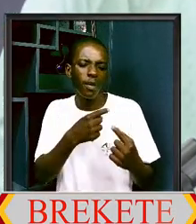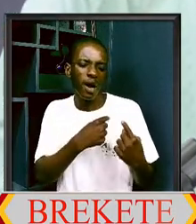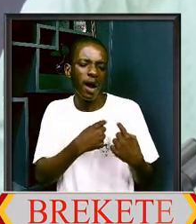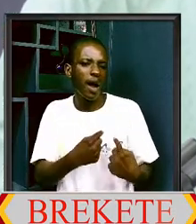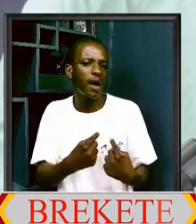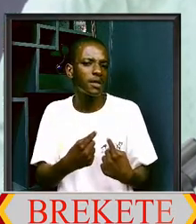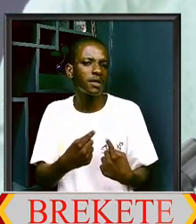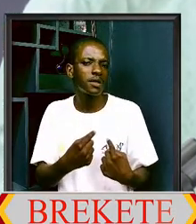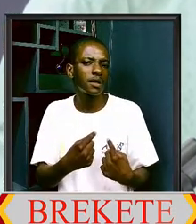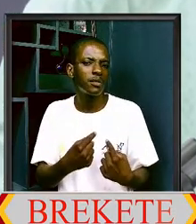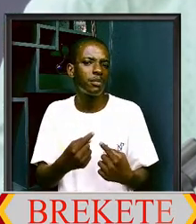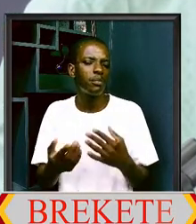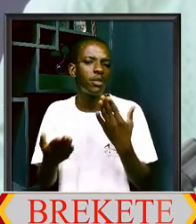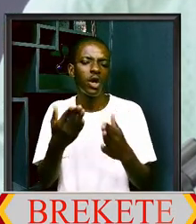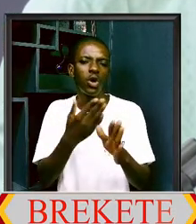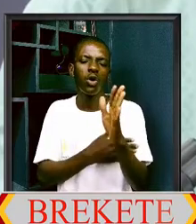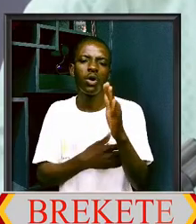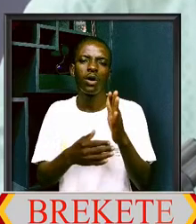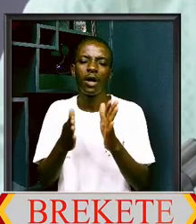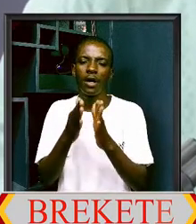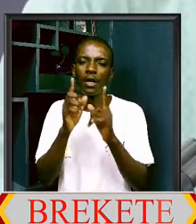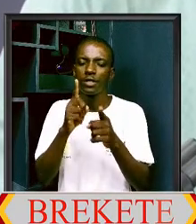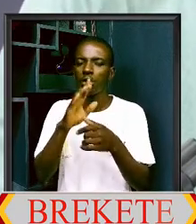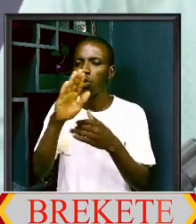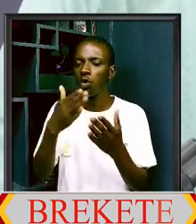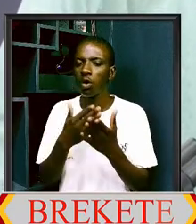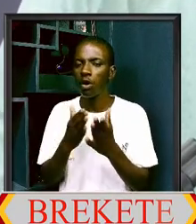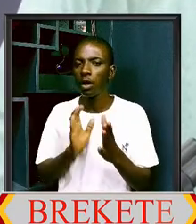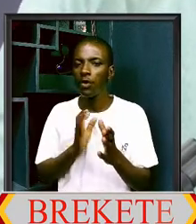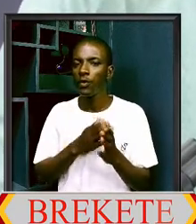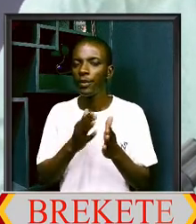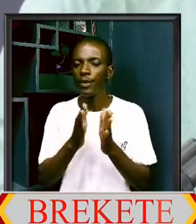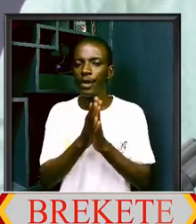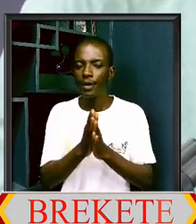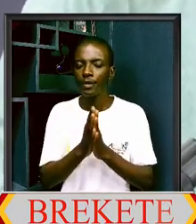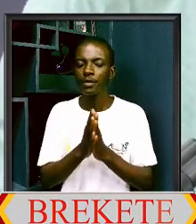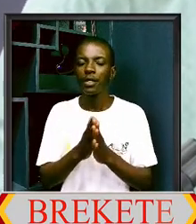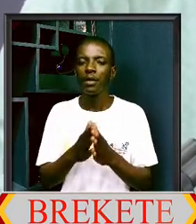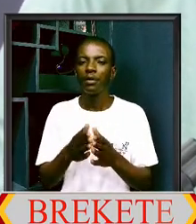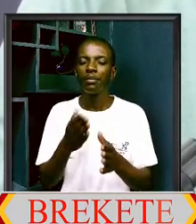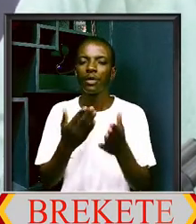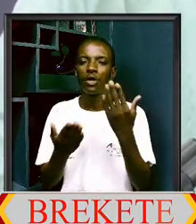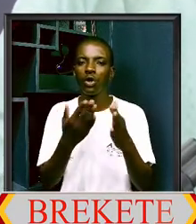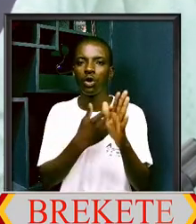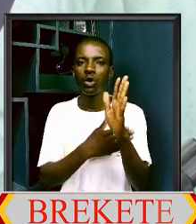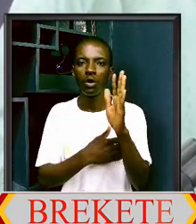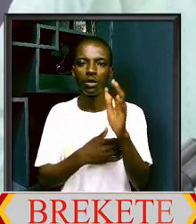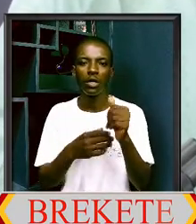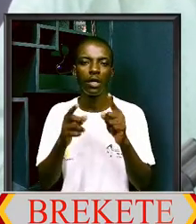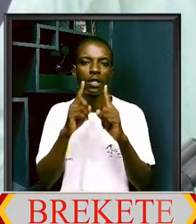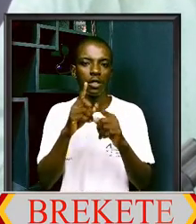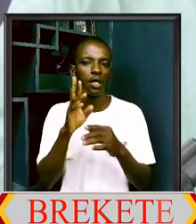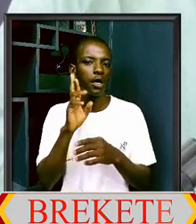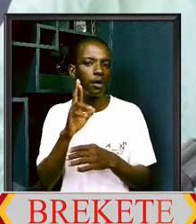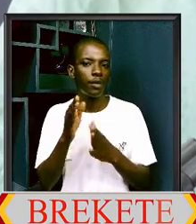ah may God answer all our prayers amen may God answer her prayers